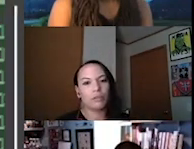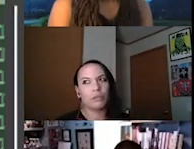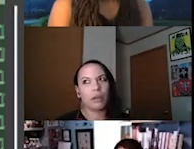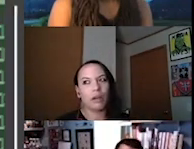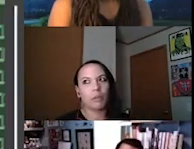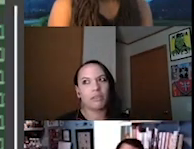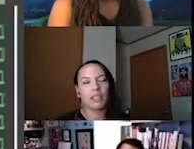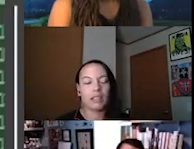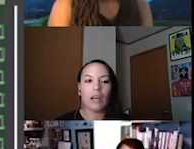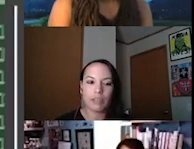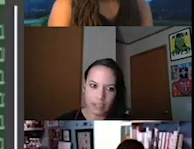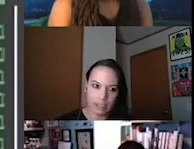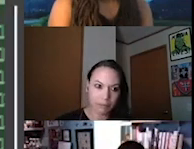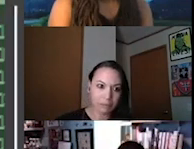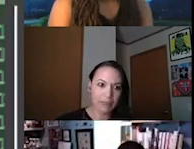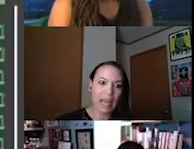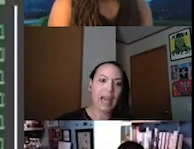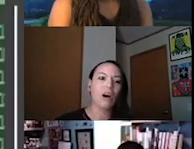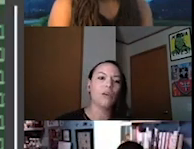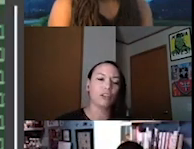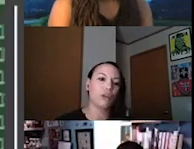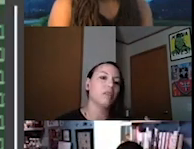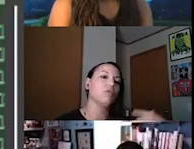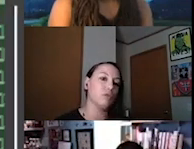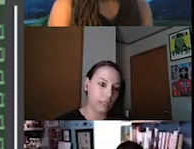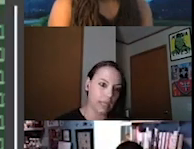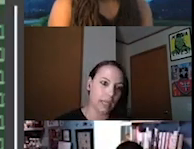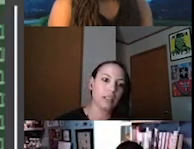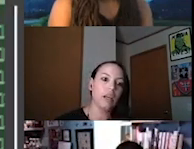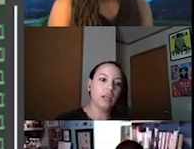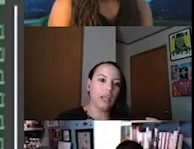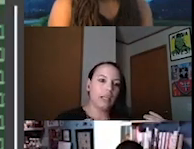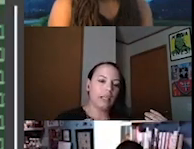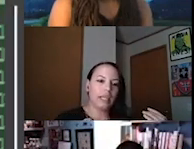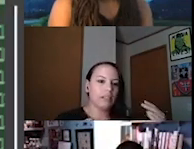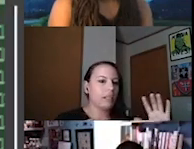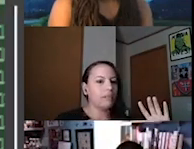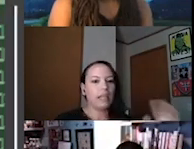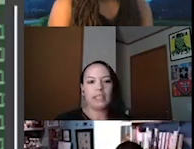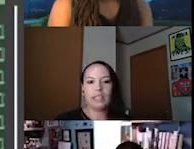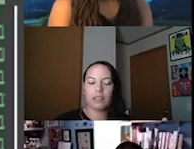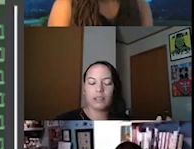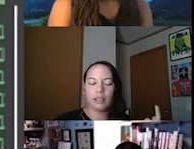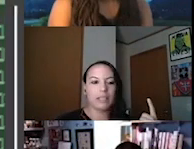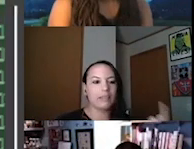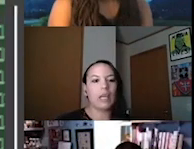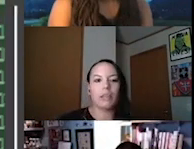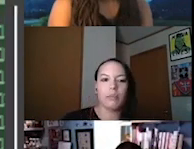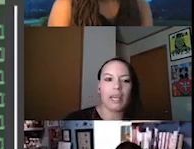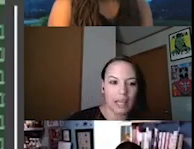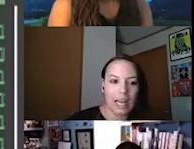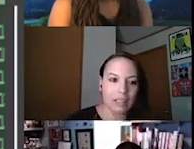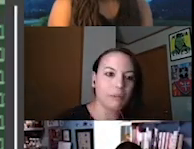to represent sovereignty, how are tribes doing that? And I guess kind of an idea